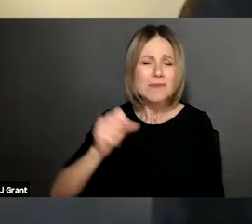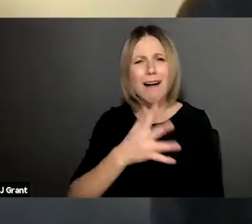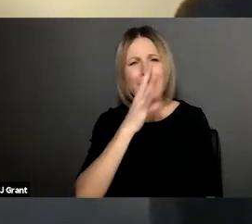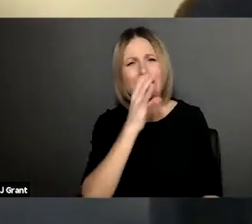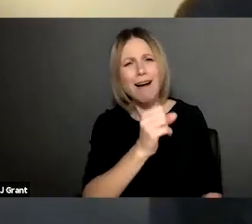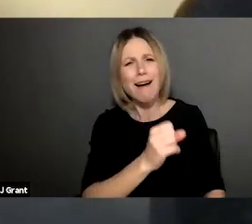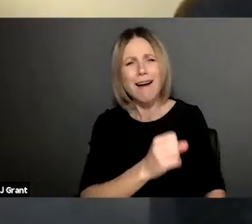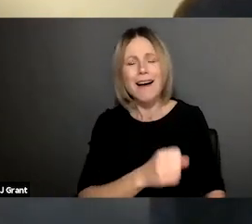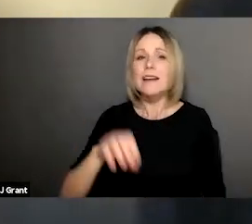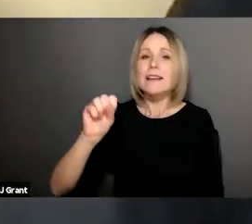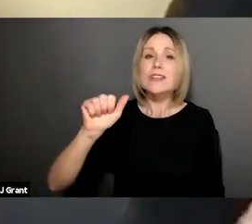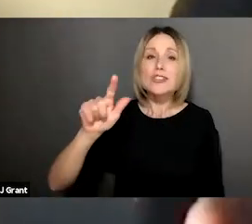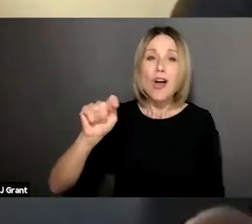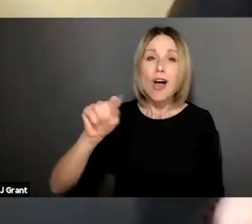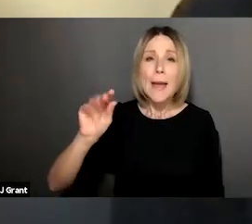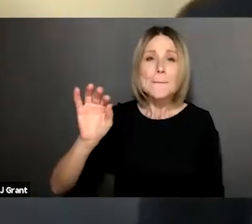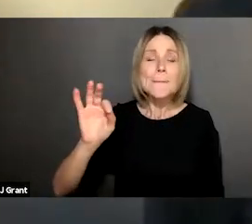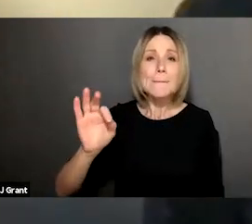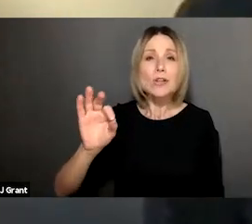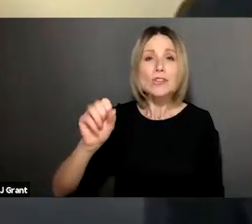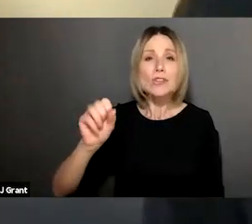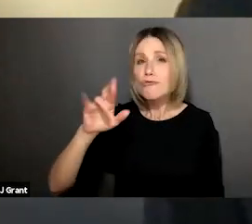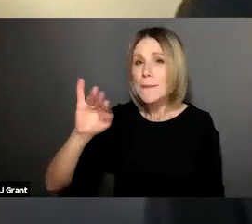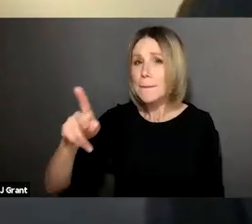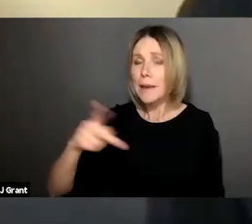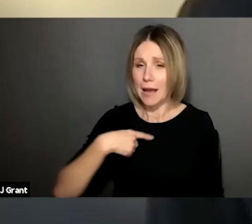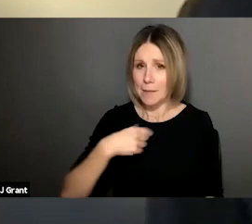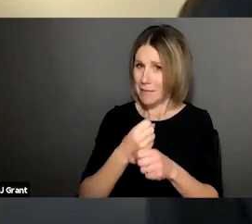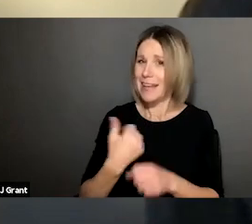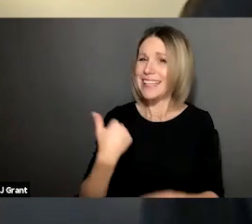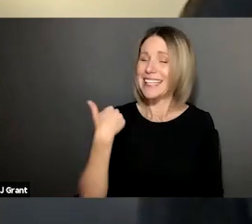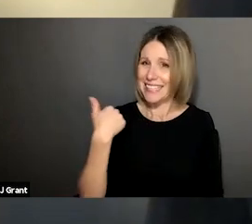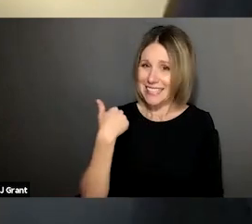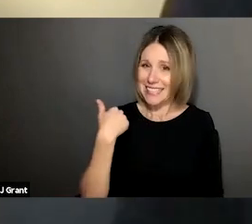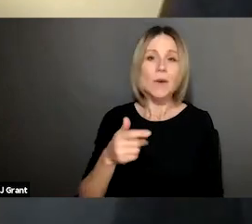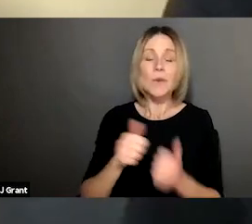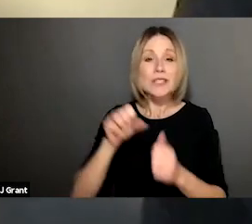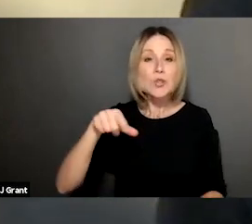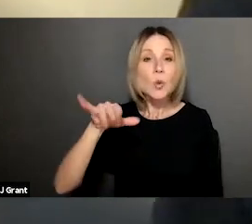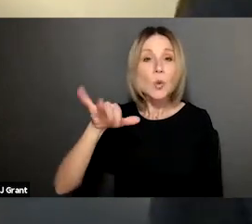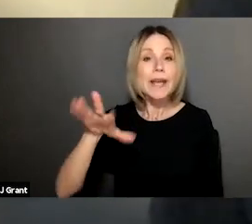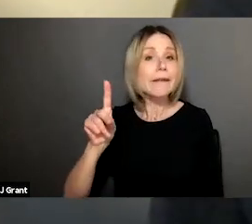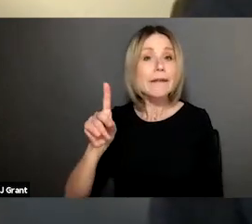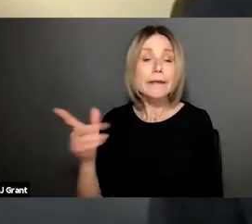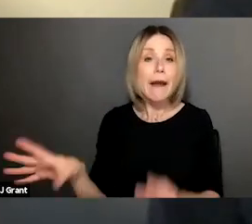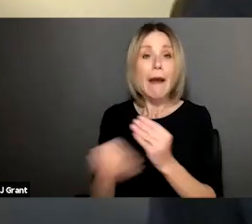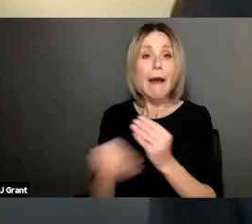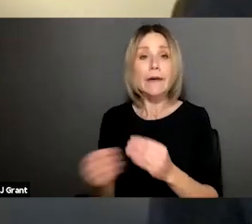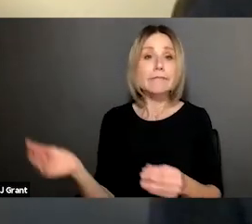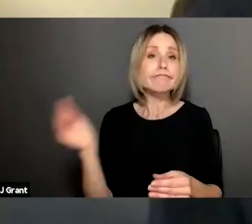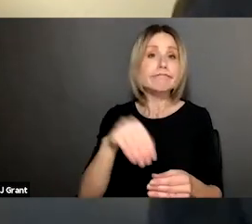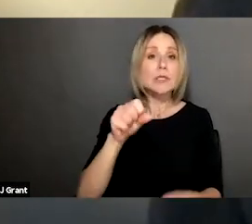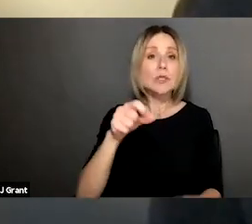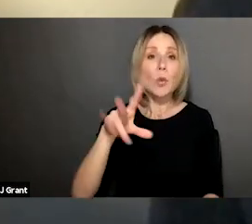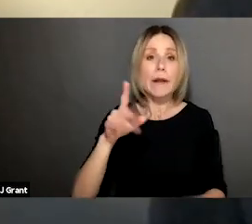that with squid the other night and it was great, which is a perfect example of no recipe cooking. Yeah. Make it with a different protein